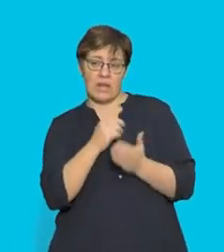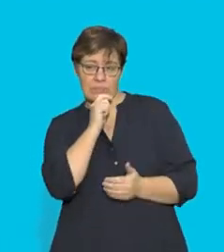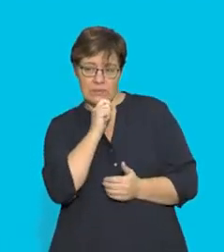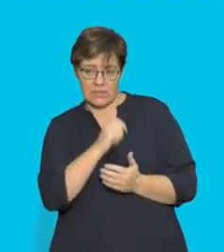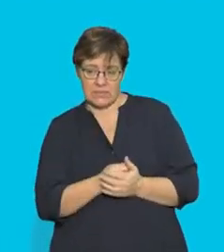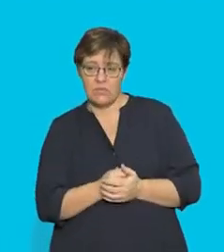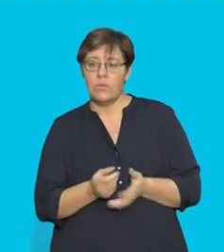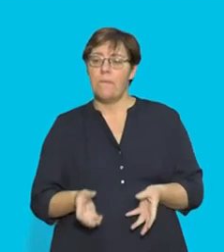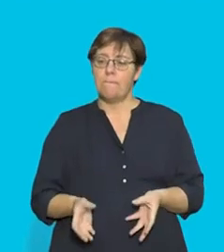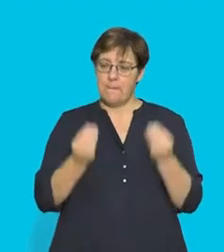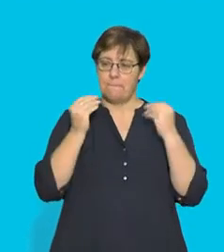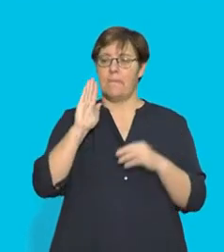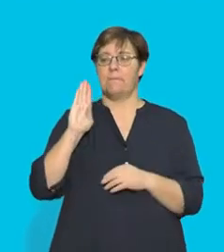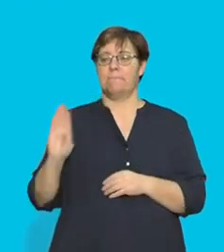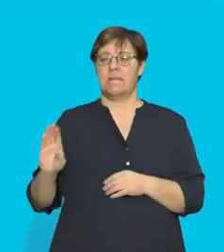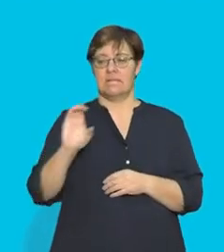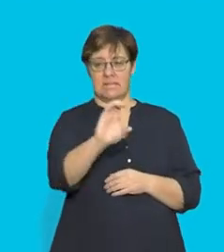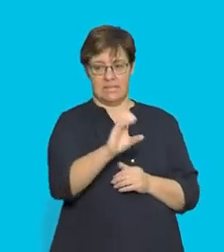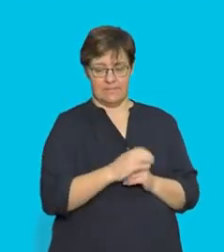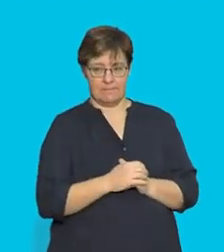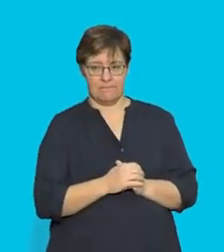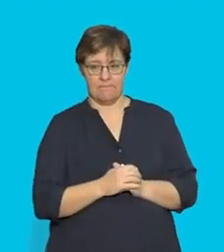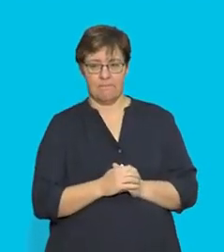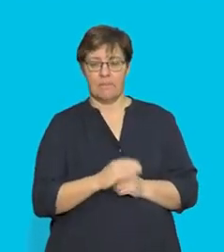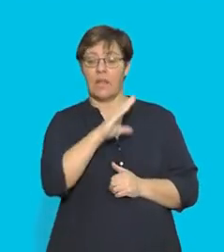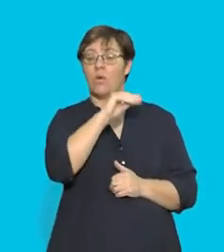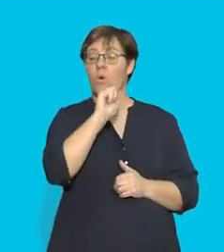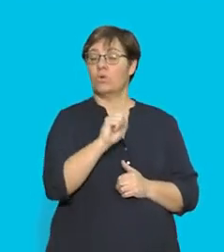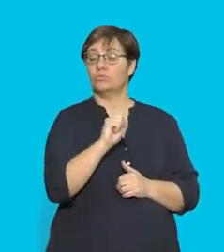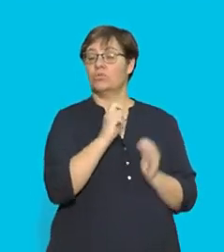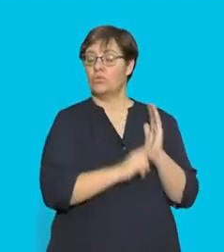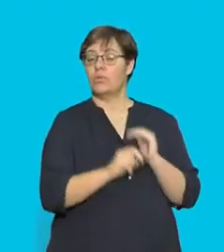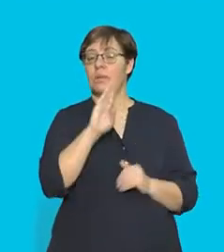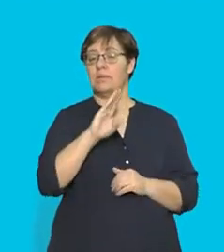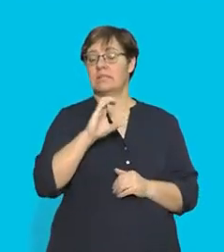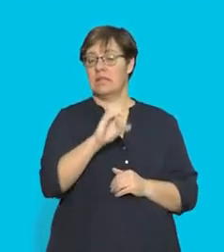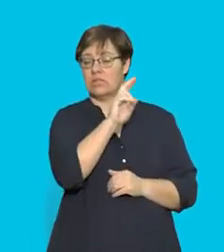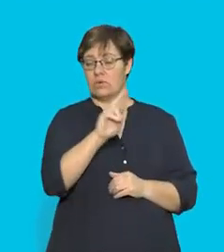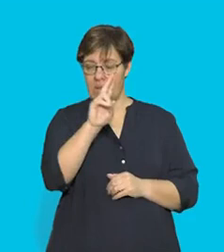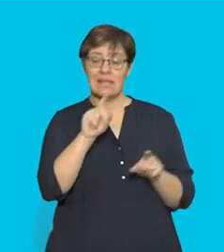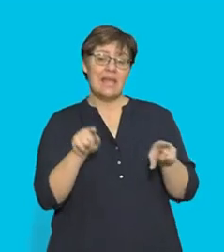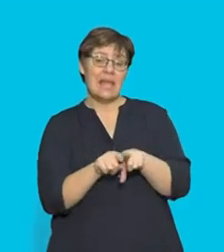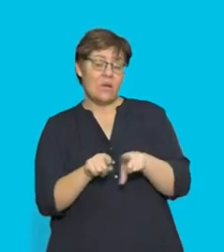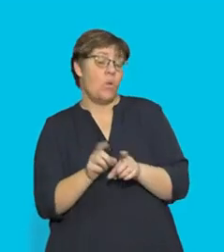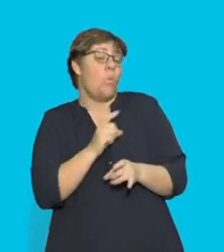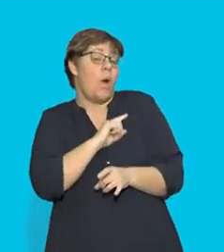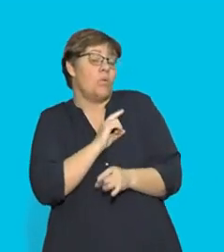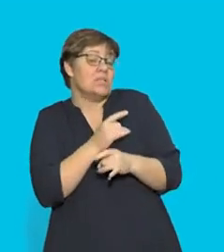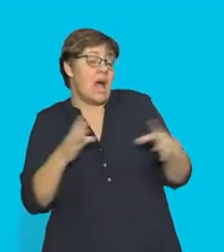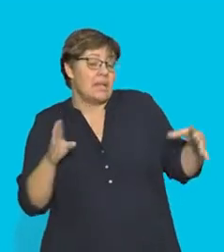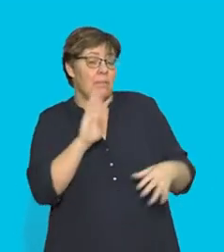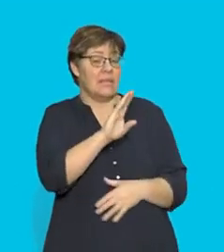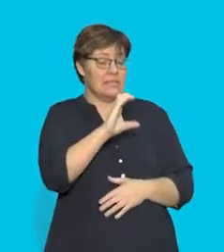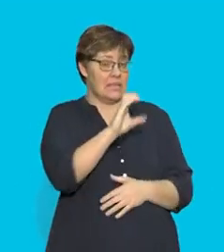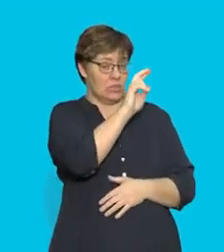Rule to find BC. So let's begin writing out our Cos Rule with BC squared equals to, and remember, because we're starting off with